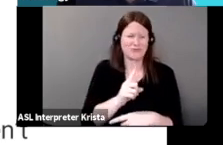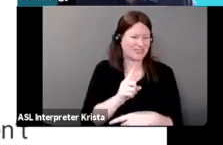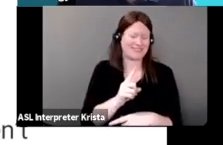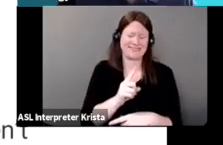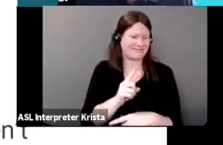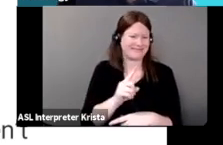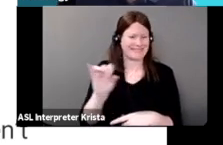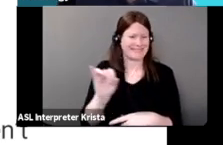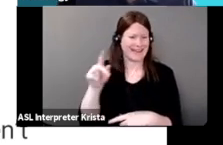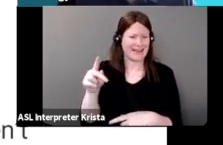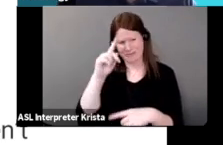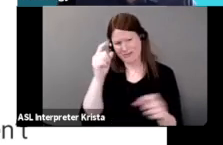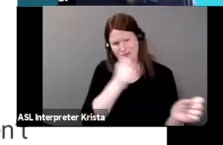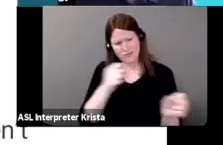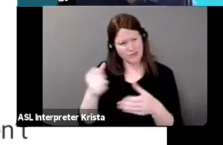many companies.